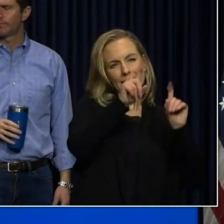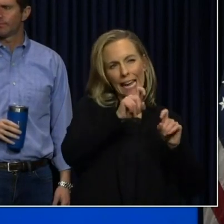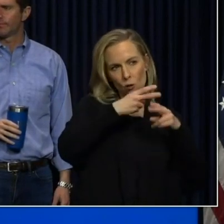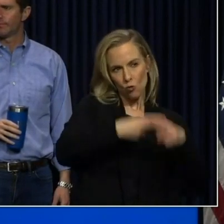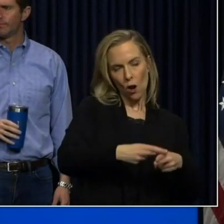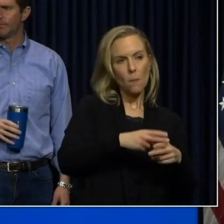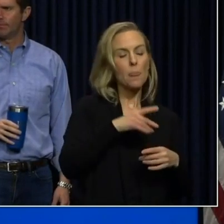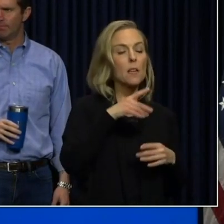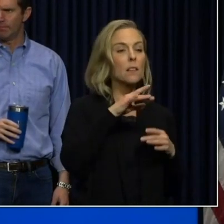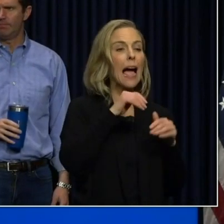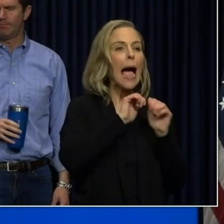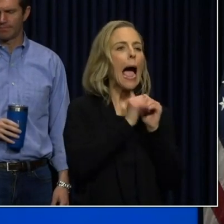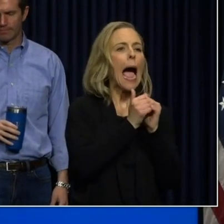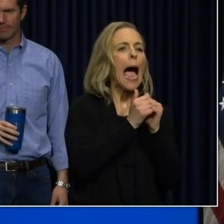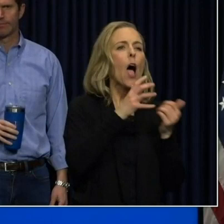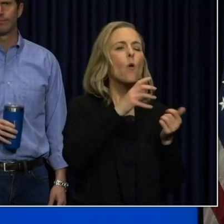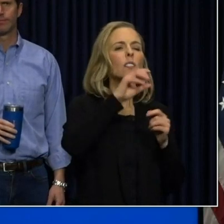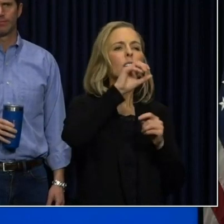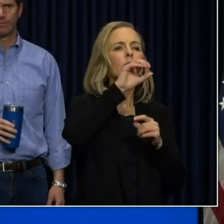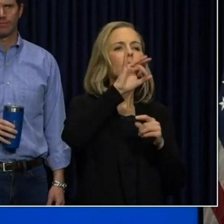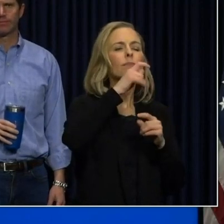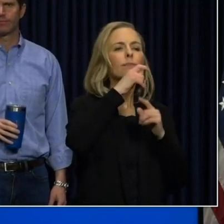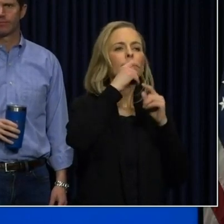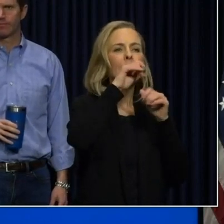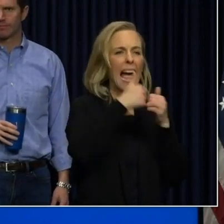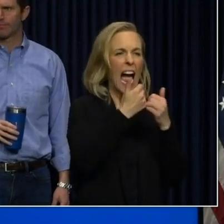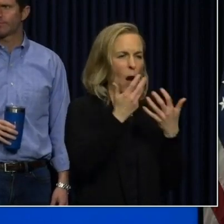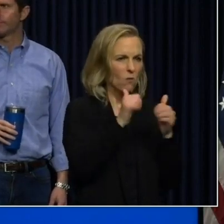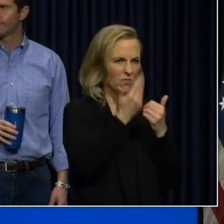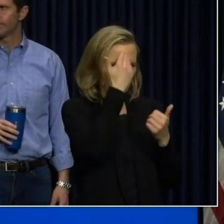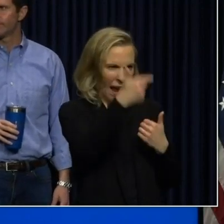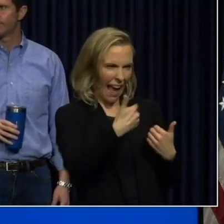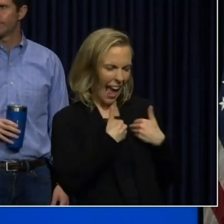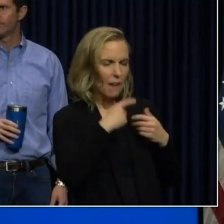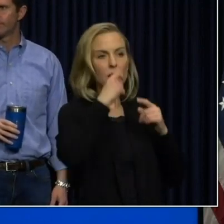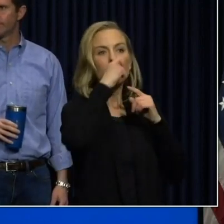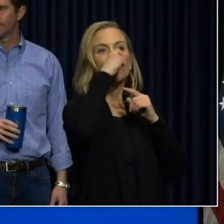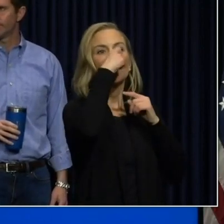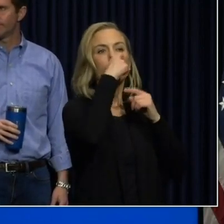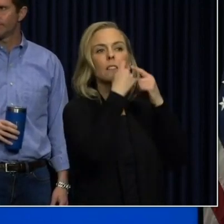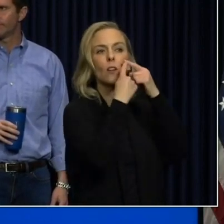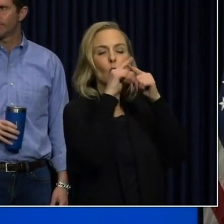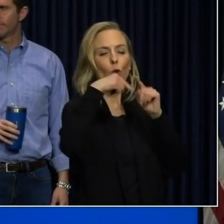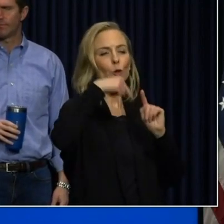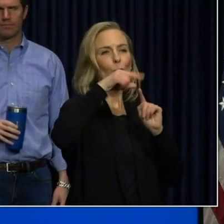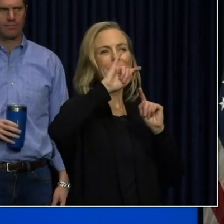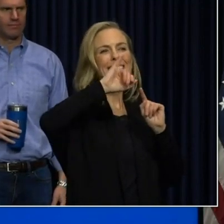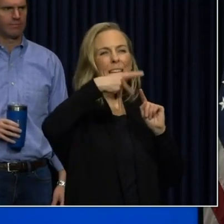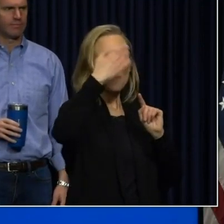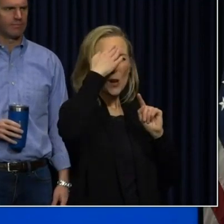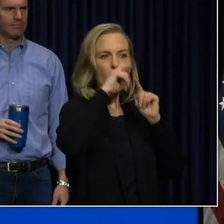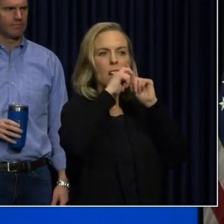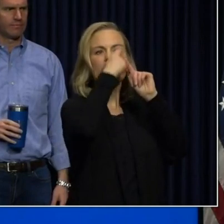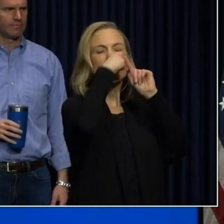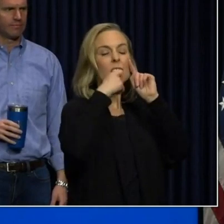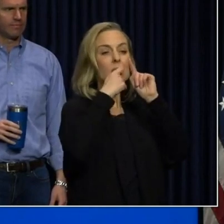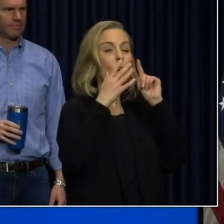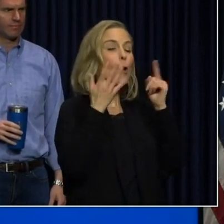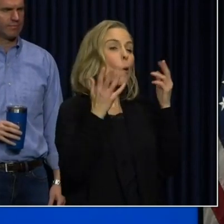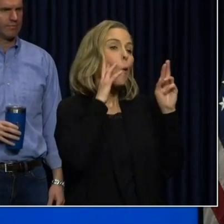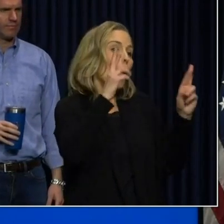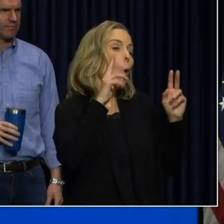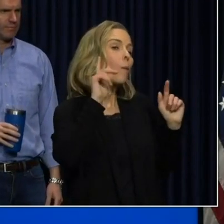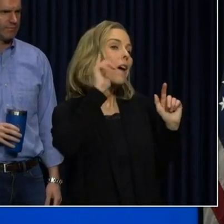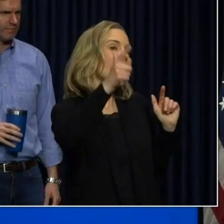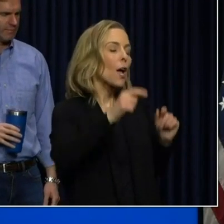we get that sample is to put a Q-tip in the back of your nose or in your lower nose. Maybe one day you'll be able to spit into a little